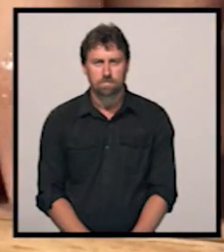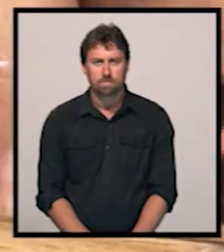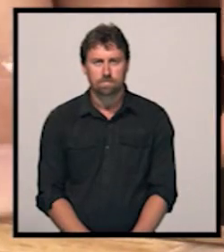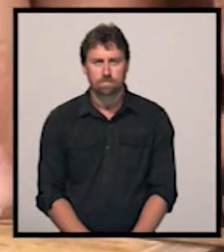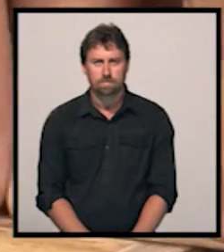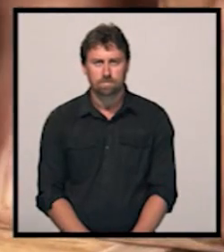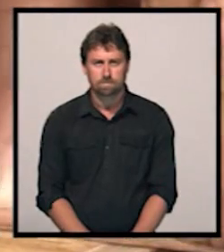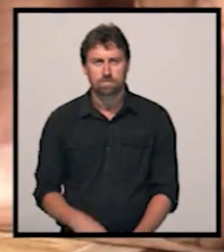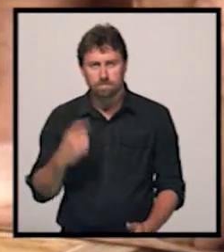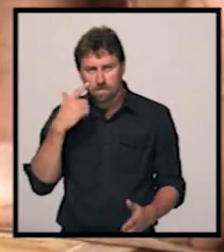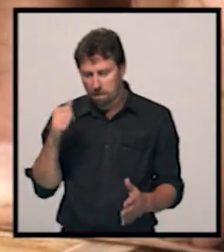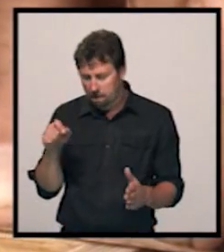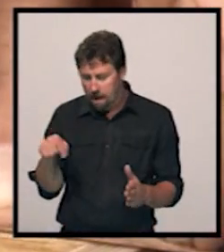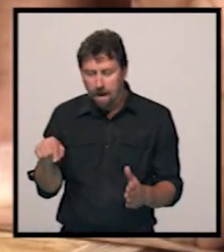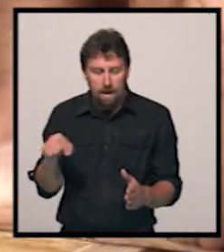give it a little mark